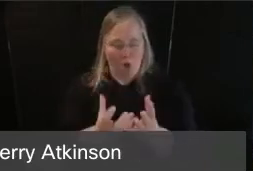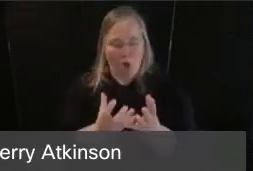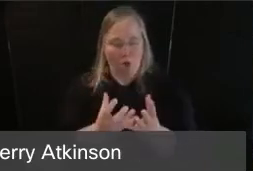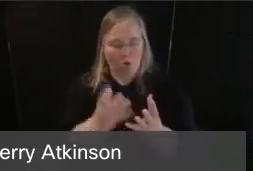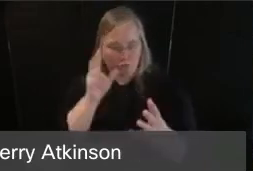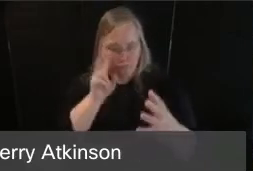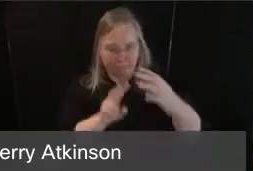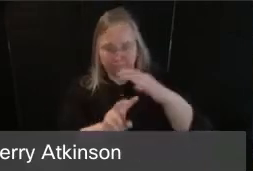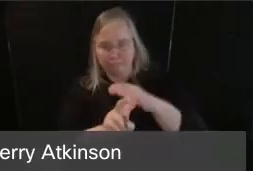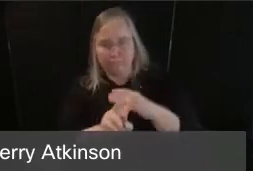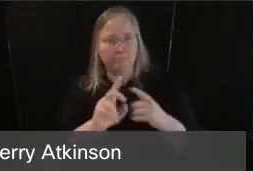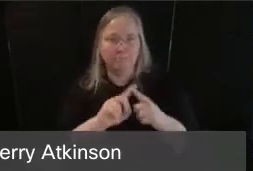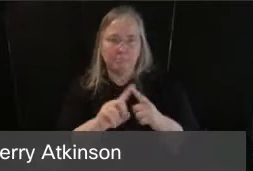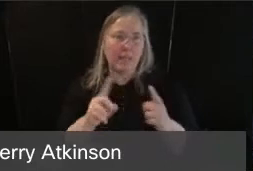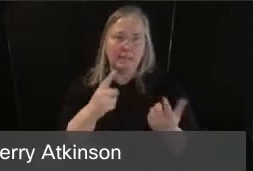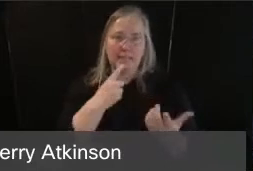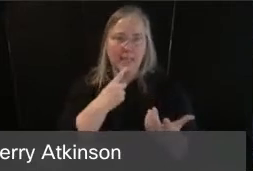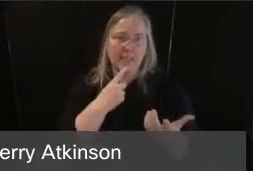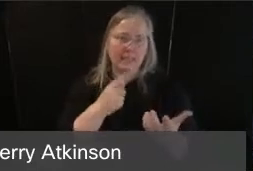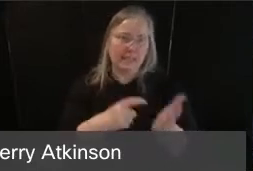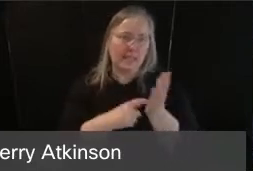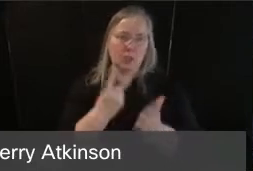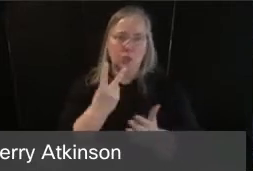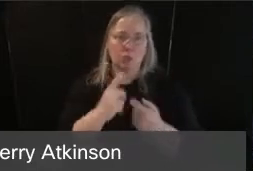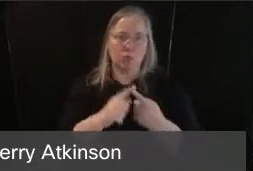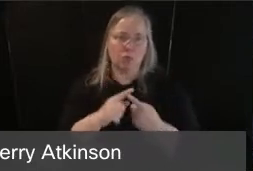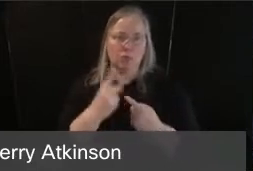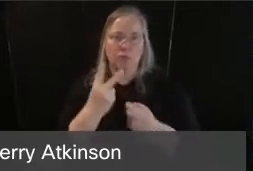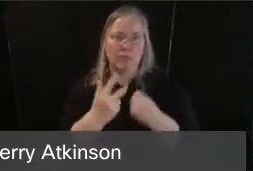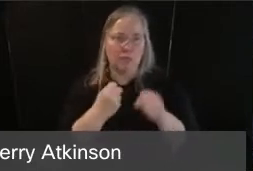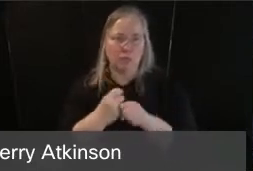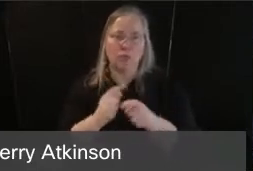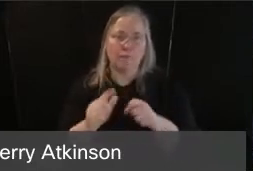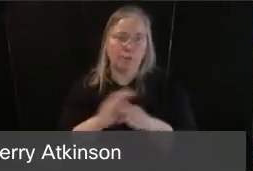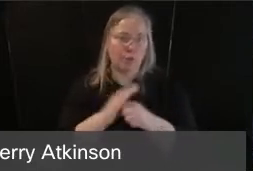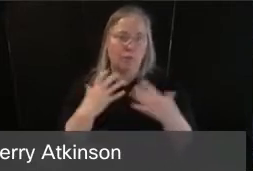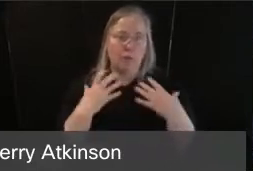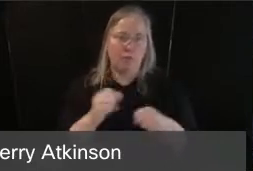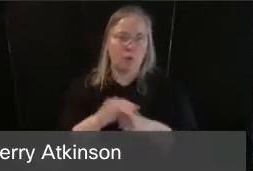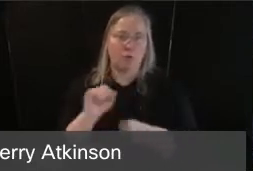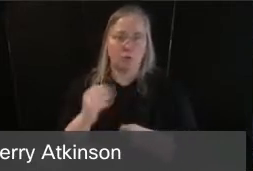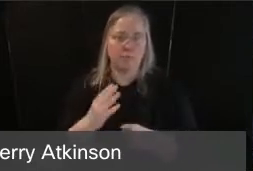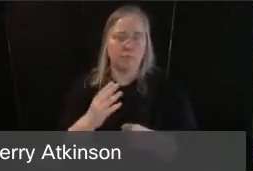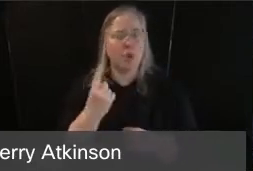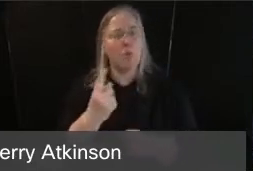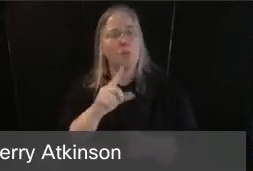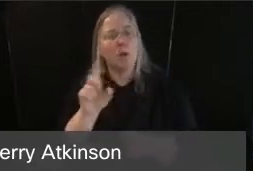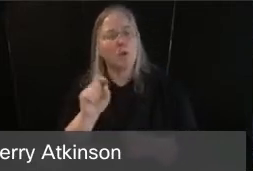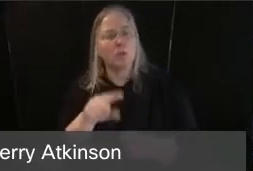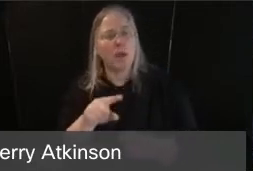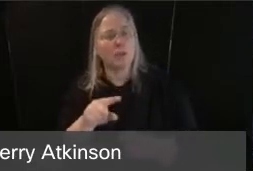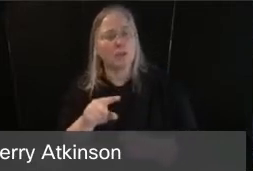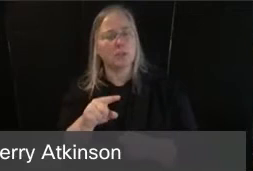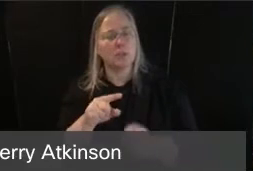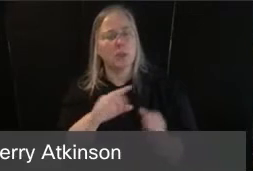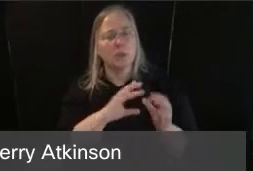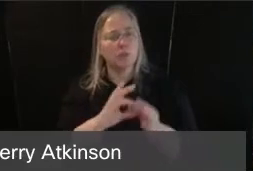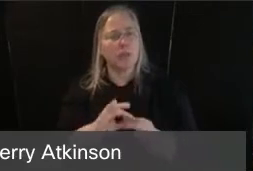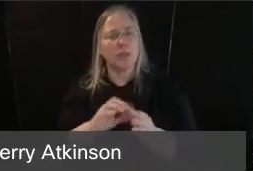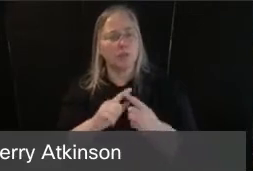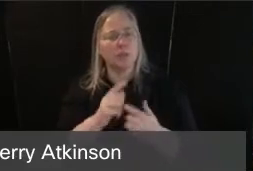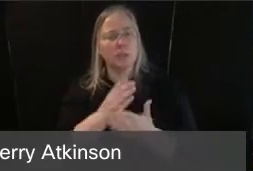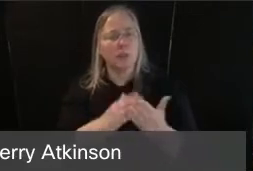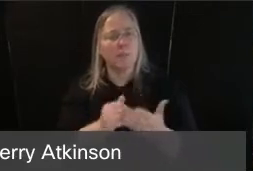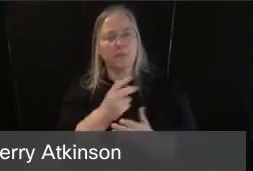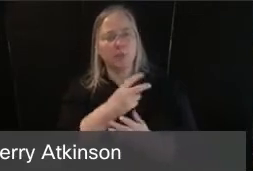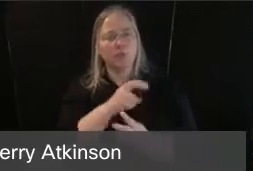2 to 3 years to fully recover on the jobs. And one question about which you're showing some of the transition of the